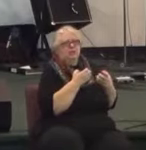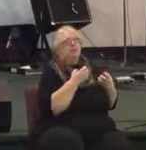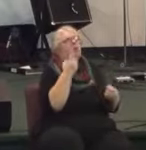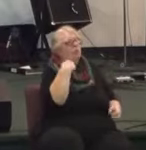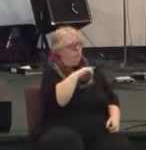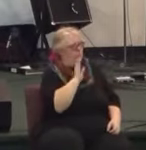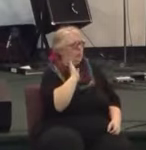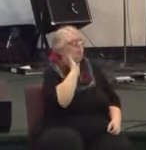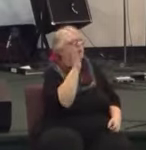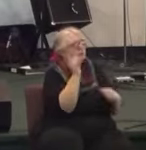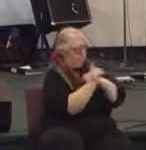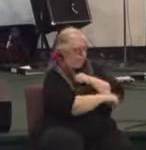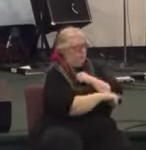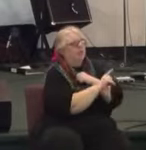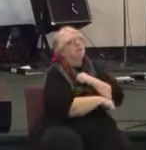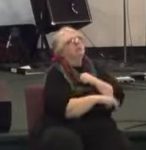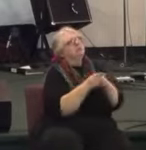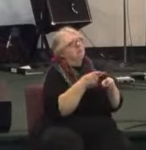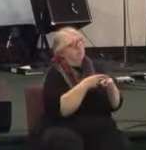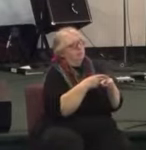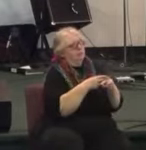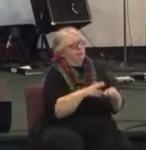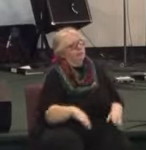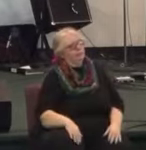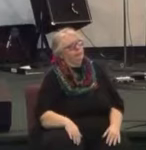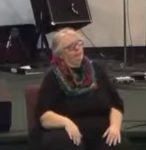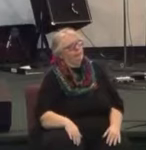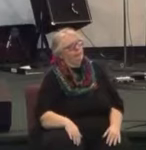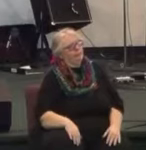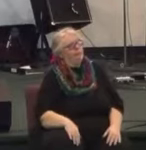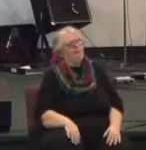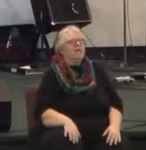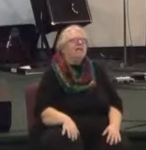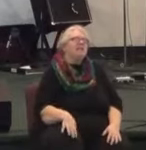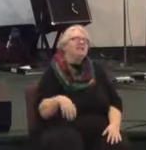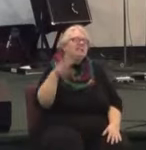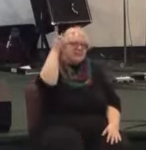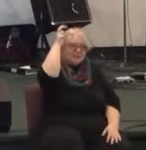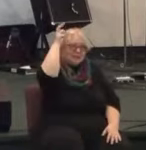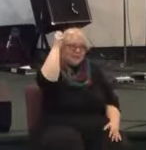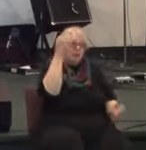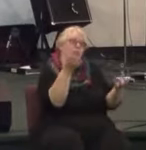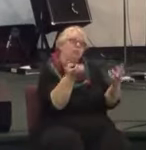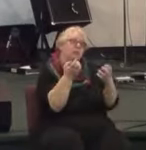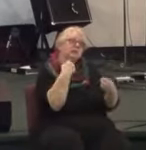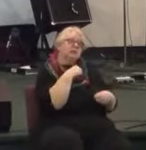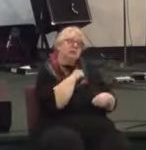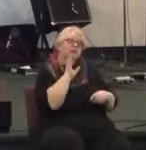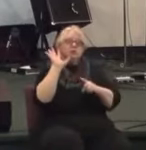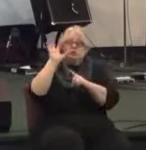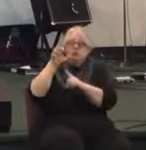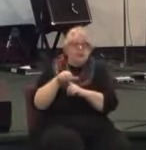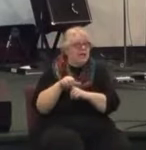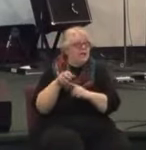Satan, the next point is Satan loves to attack the powerful, I wrote. He doesn't need the weak.